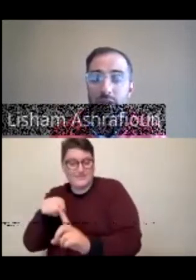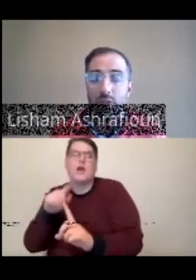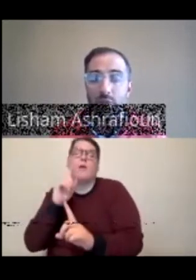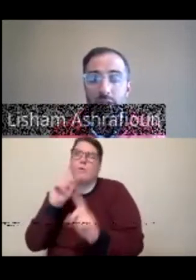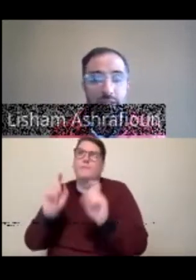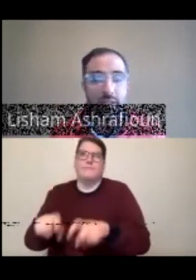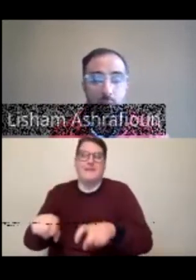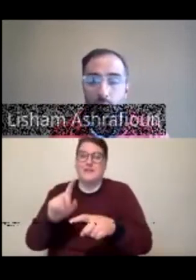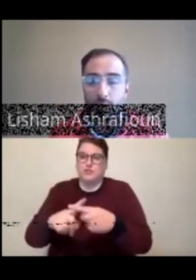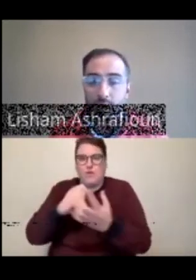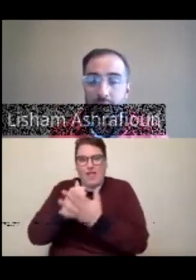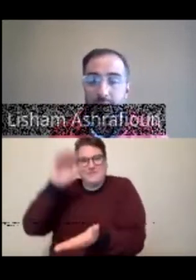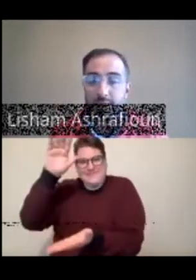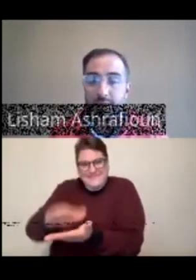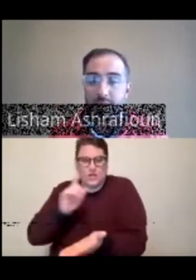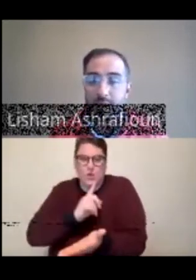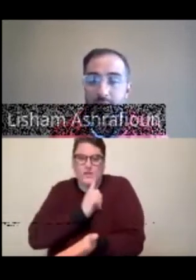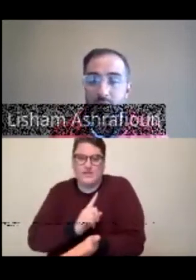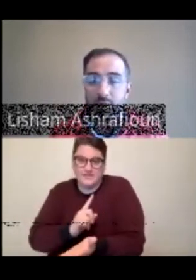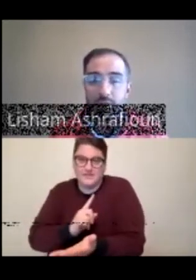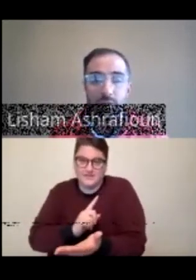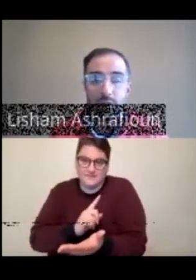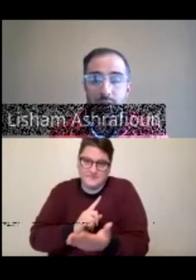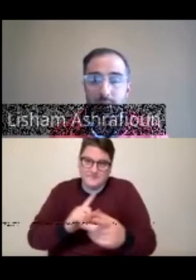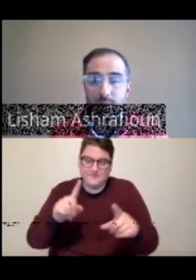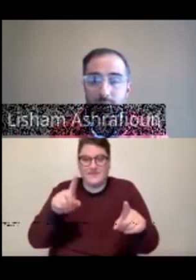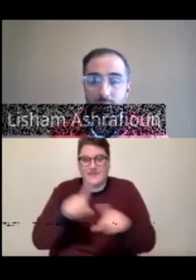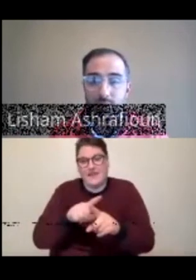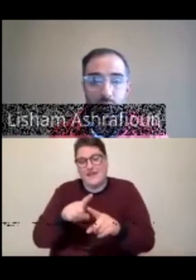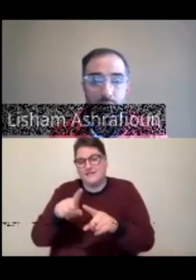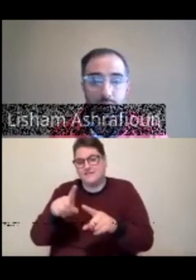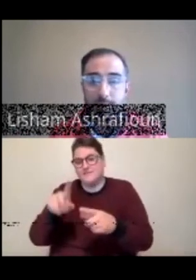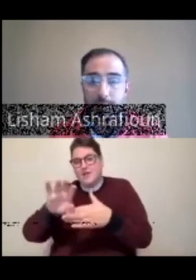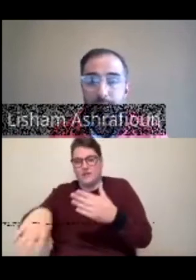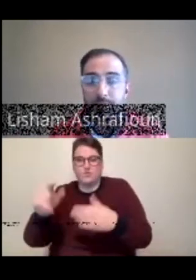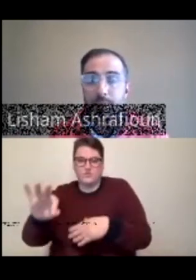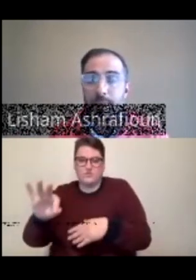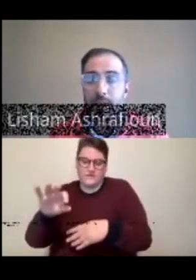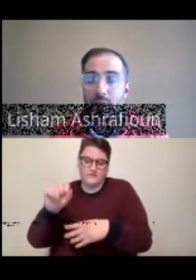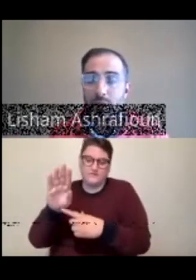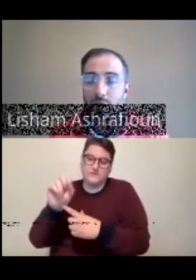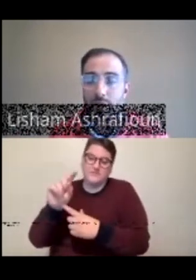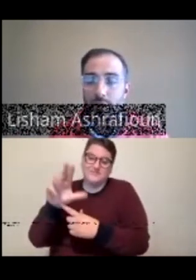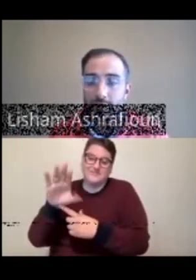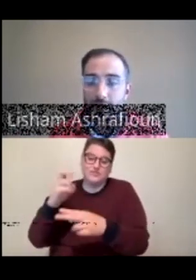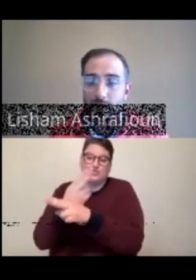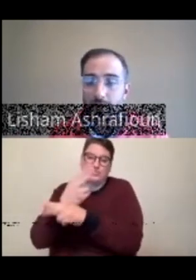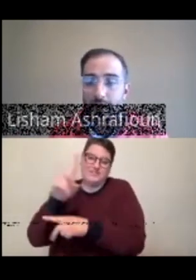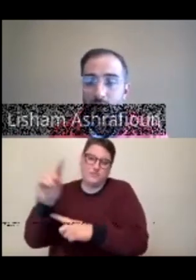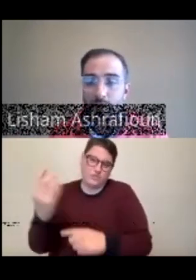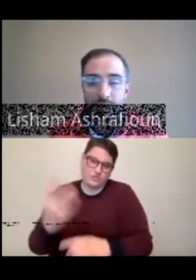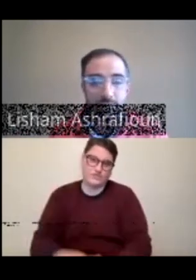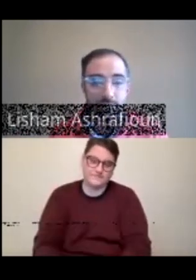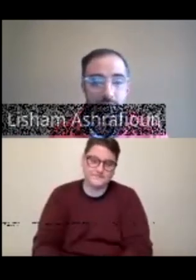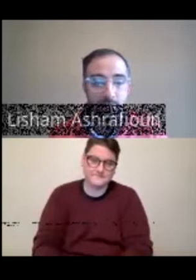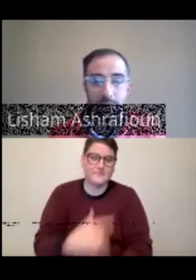to address loneliness as both antecedent and consequence of substance use disorders. And as we looked through the intervention, we